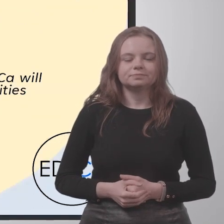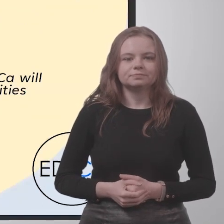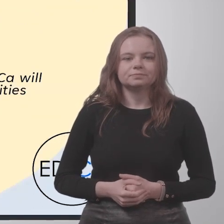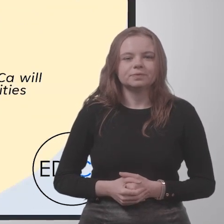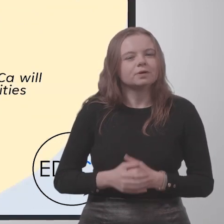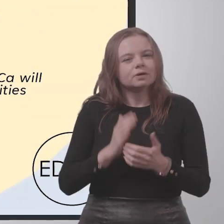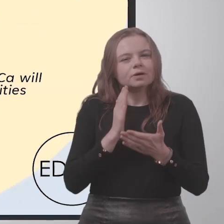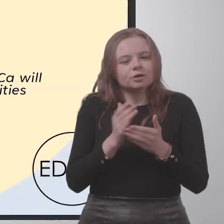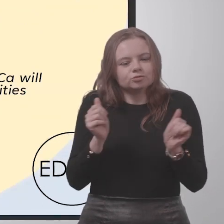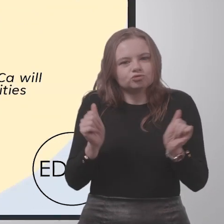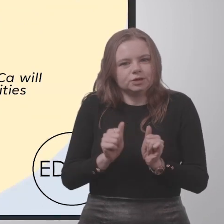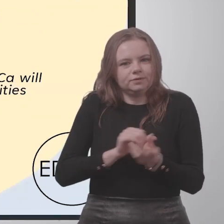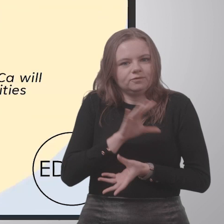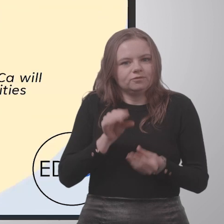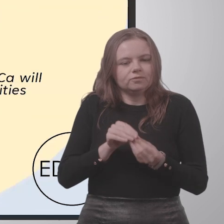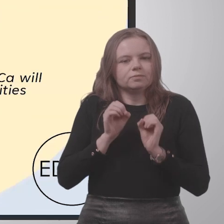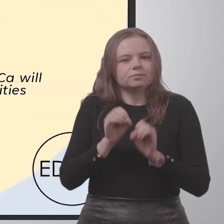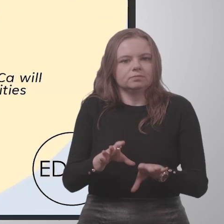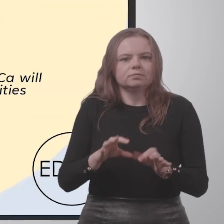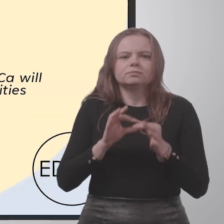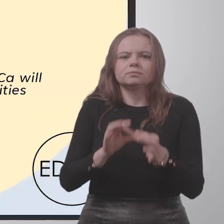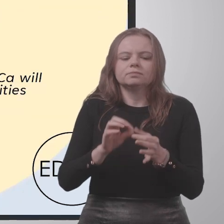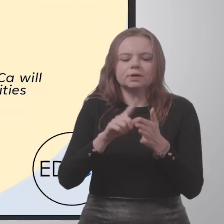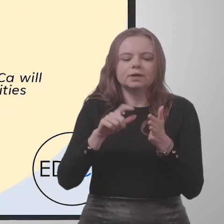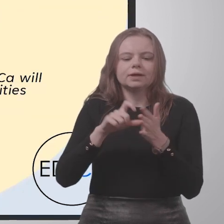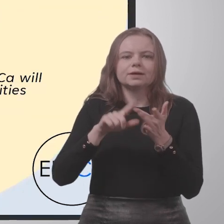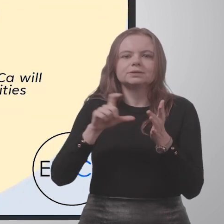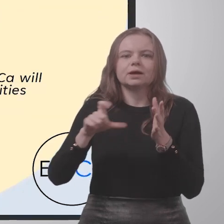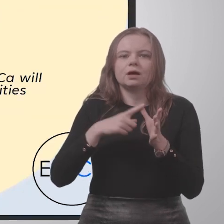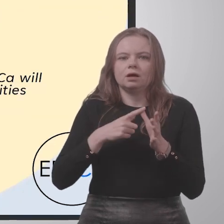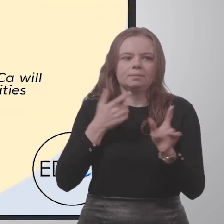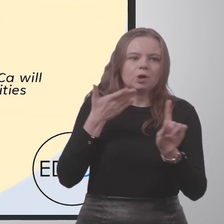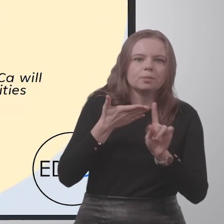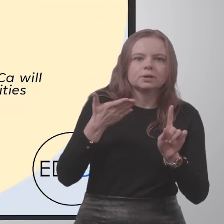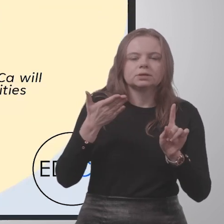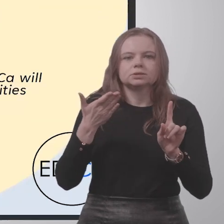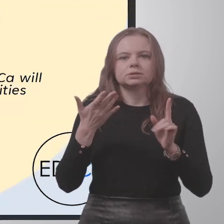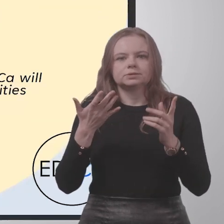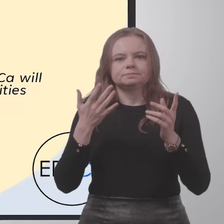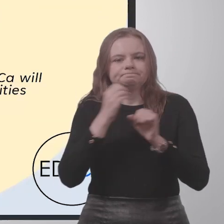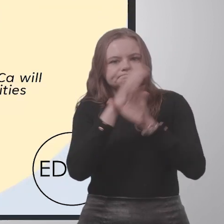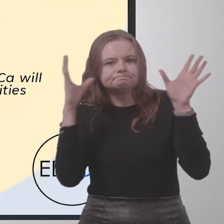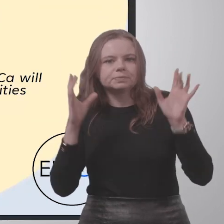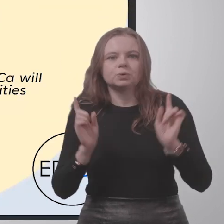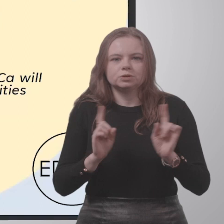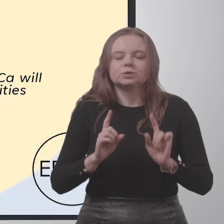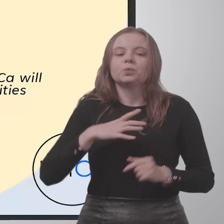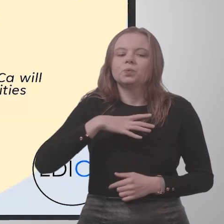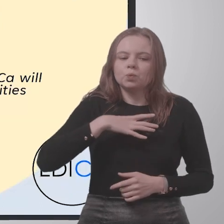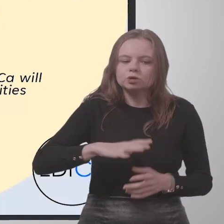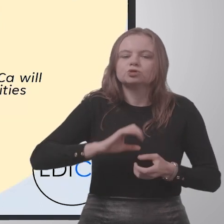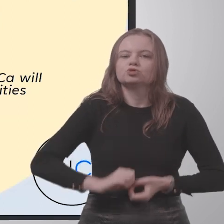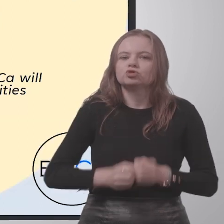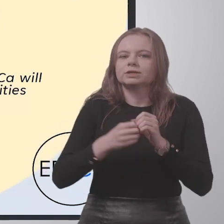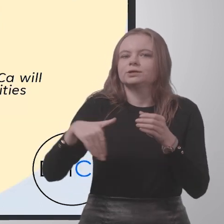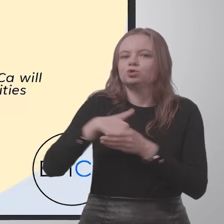just to give a kind of a very brief synopsis in terms of EDICa's purpose and ethos. So the vision is really to create an inclusive